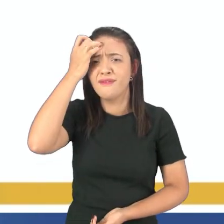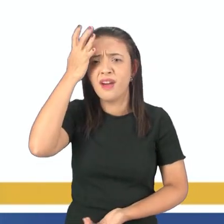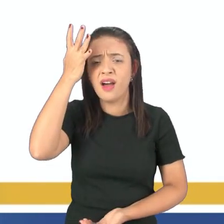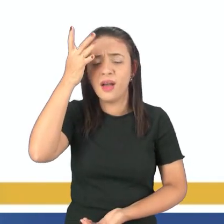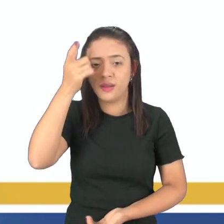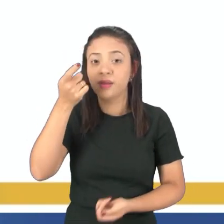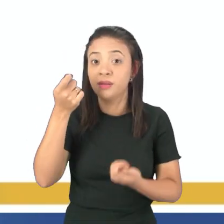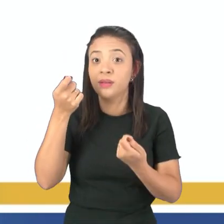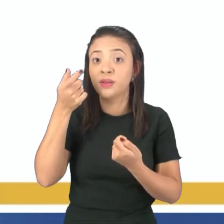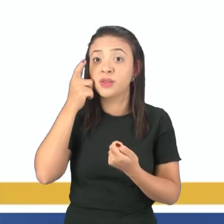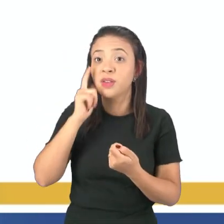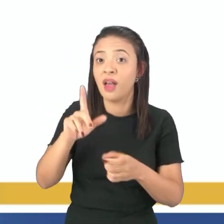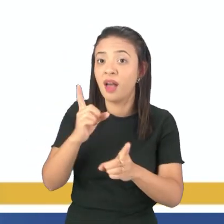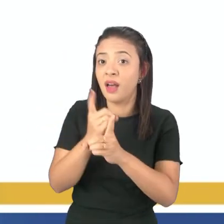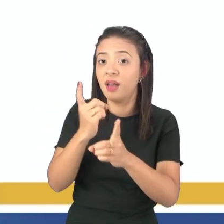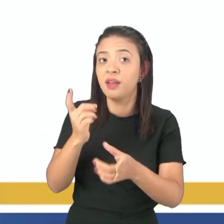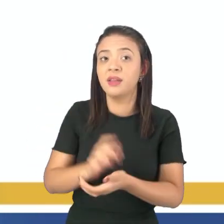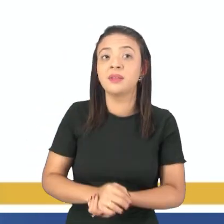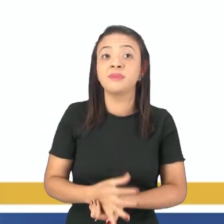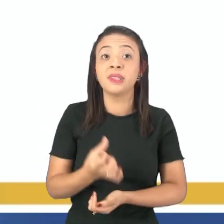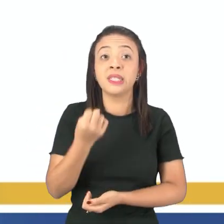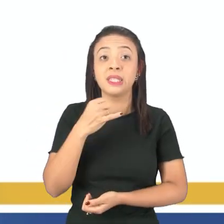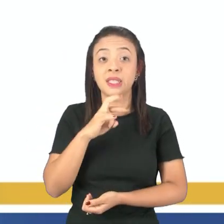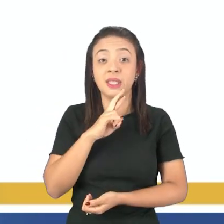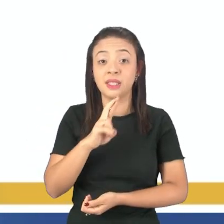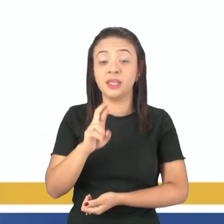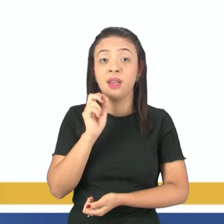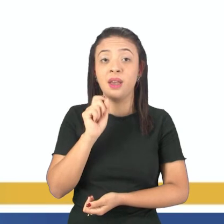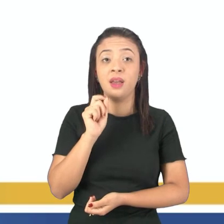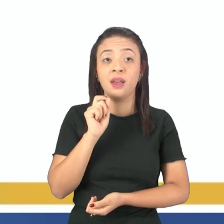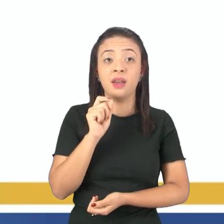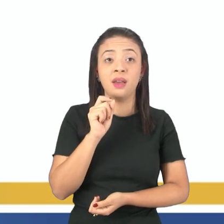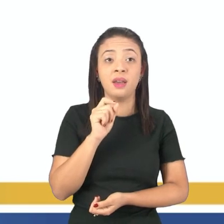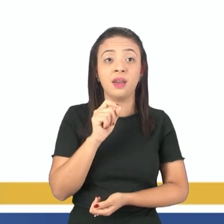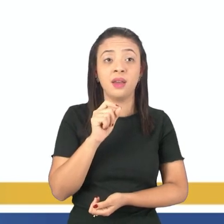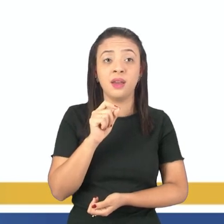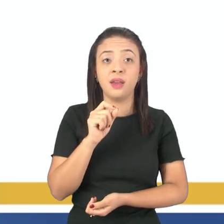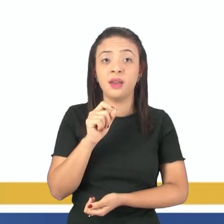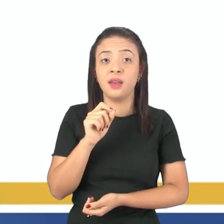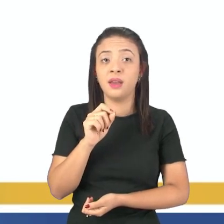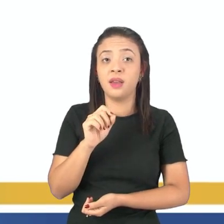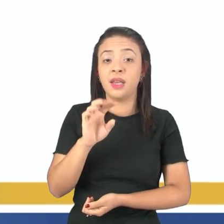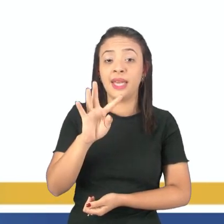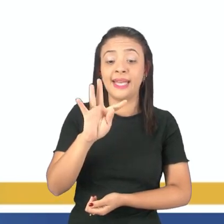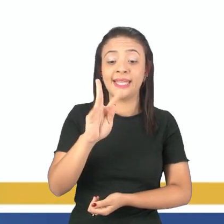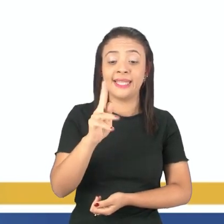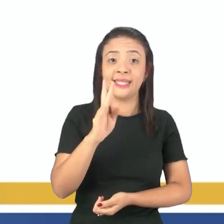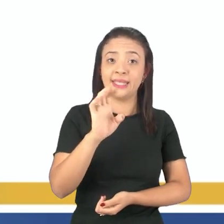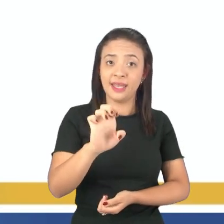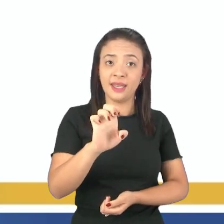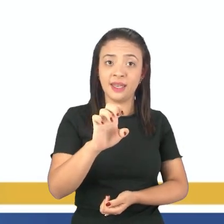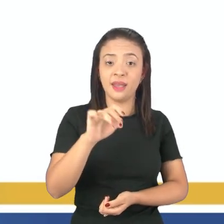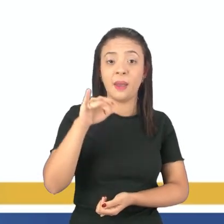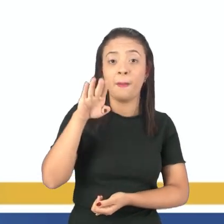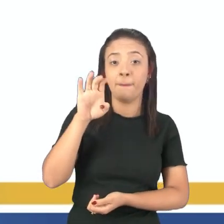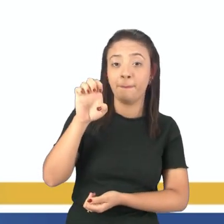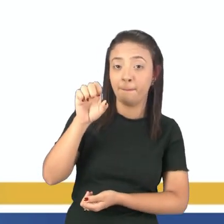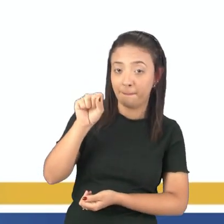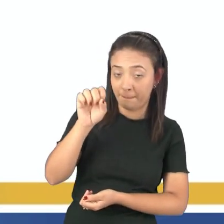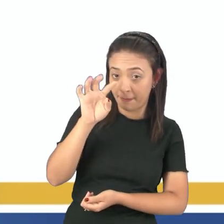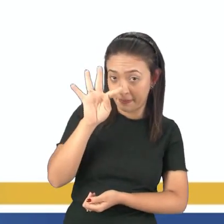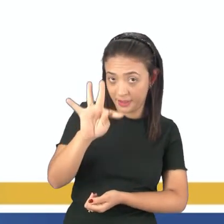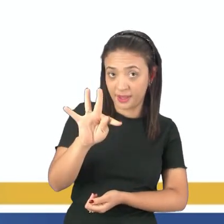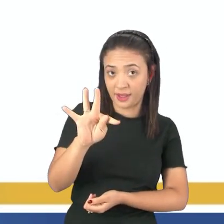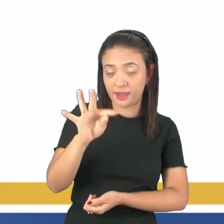aí, encontraram? Se vocês disseram que é I wish nothing but the best for you,